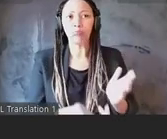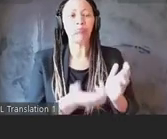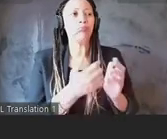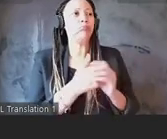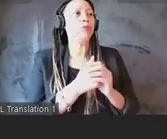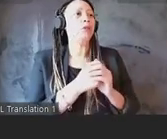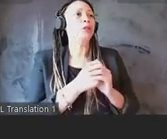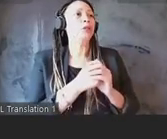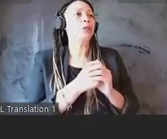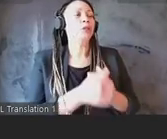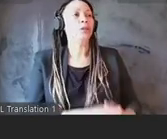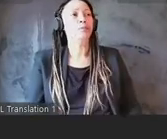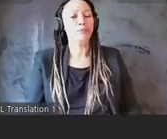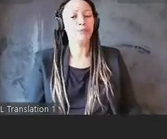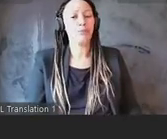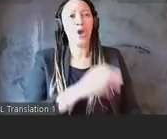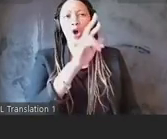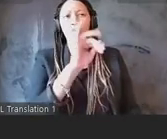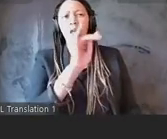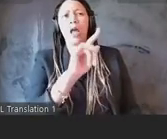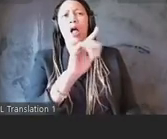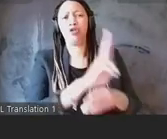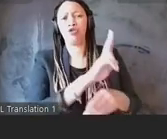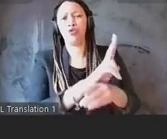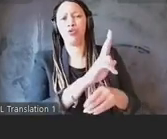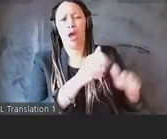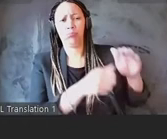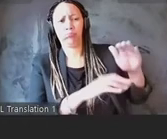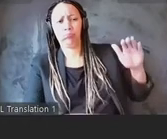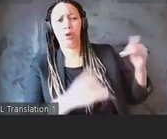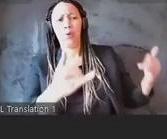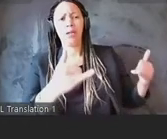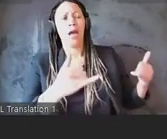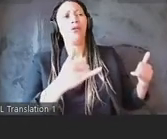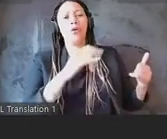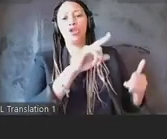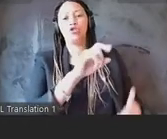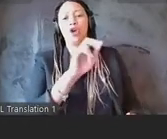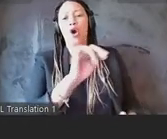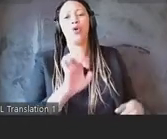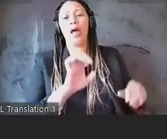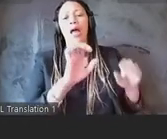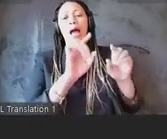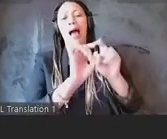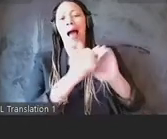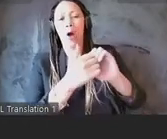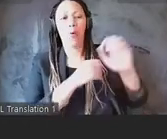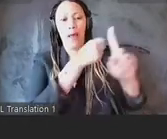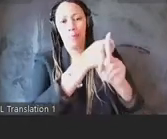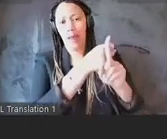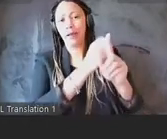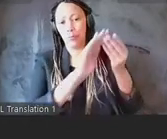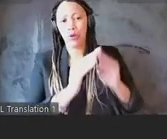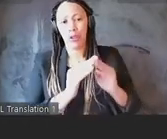retail use at the ground floor would be under the current zoning and how that would impact the community. Well, that would be the death